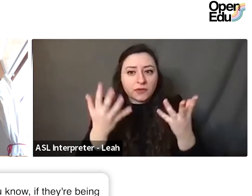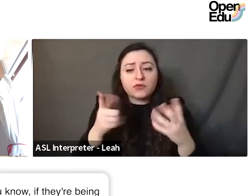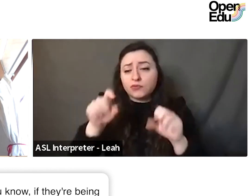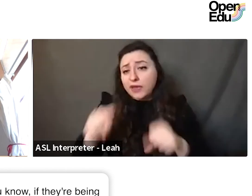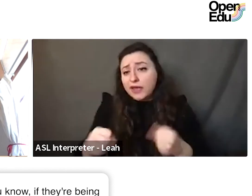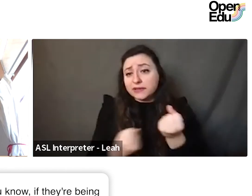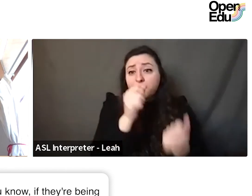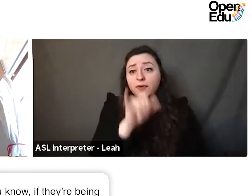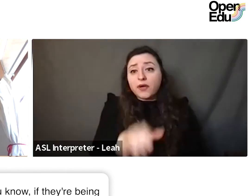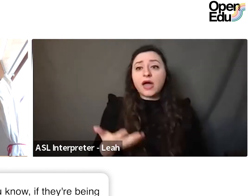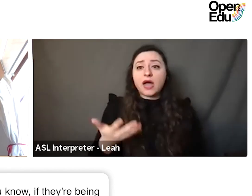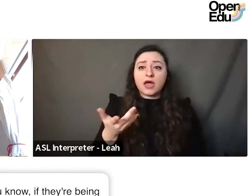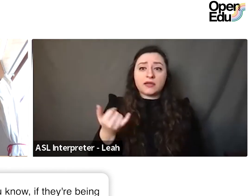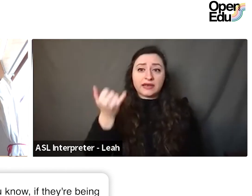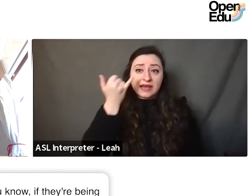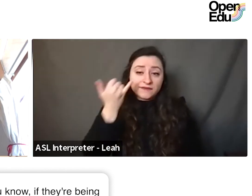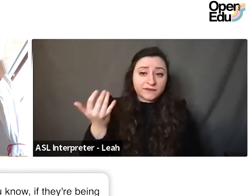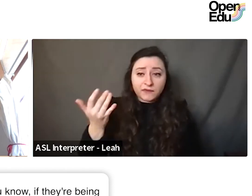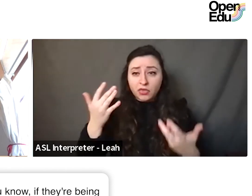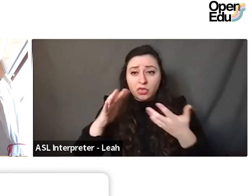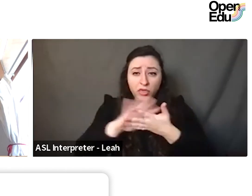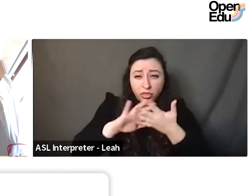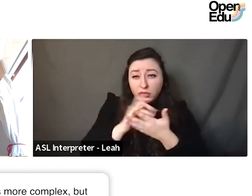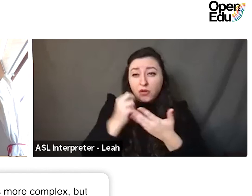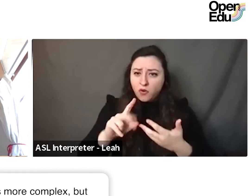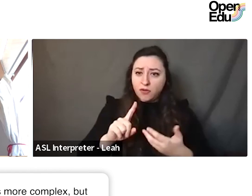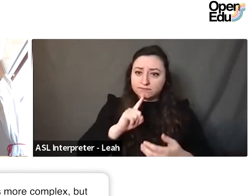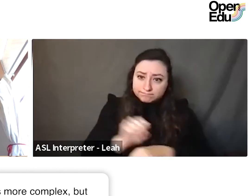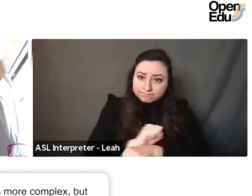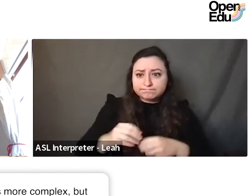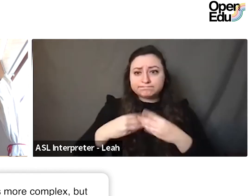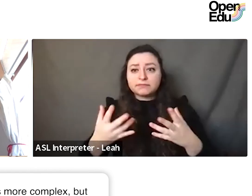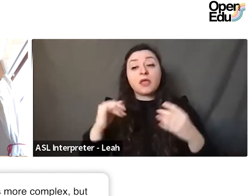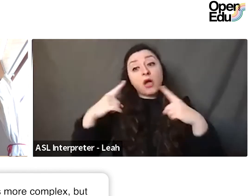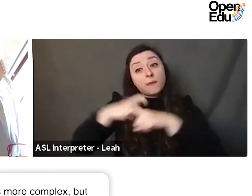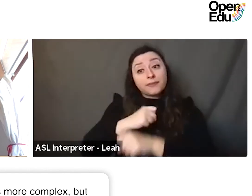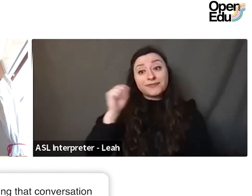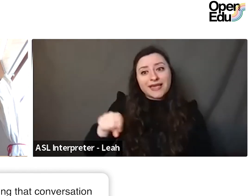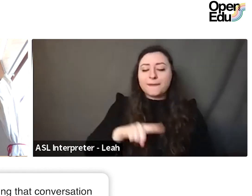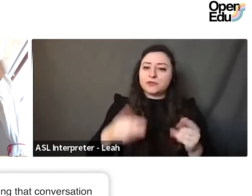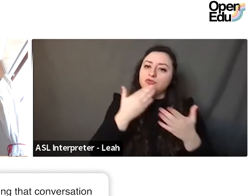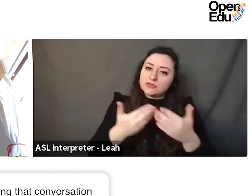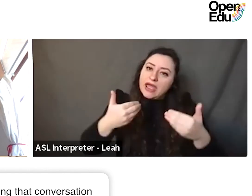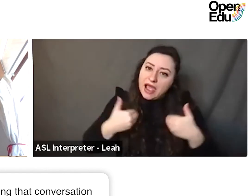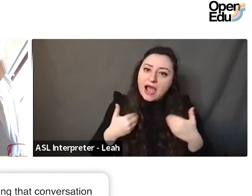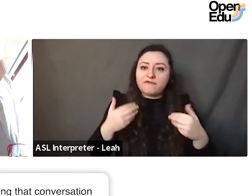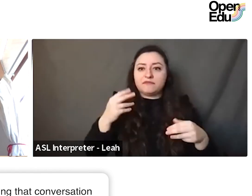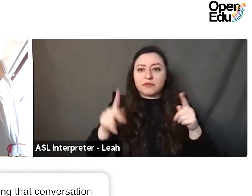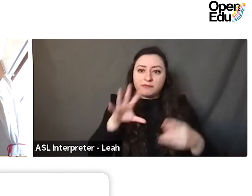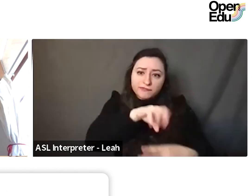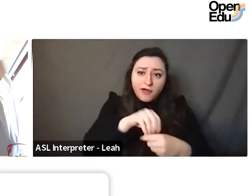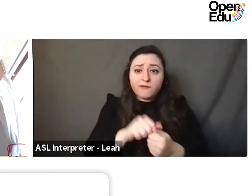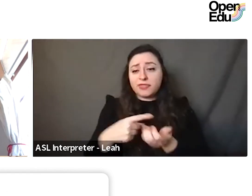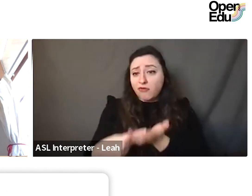and if they're being watered down or given teeth. That's more complex, but it's wonderful to have people following that conversation and sharing